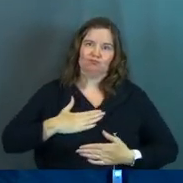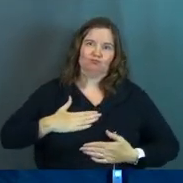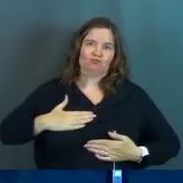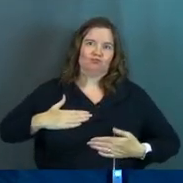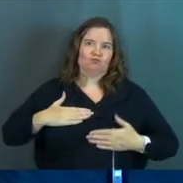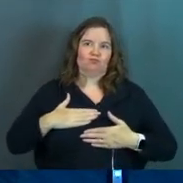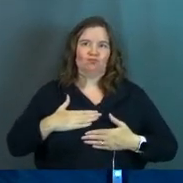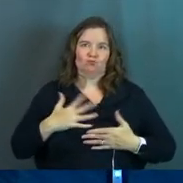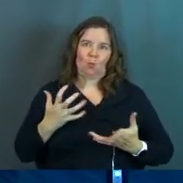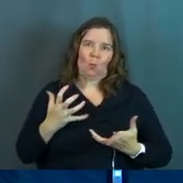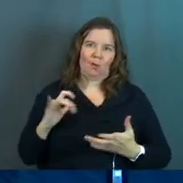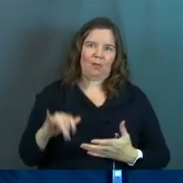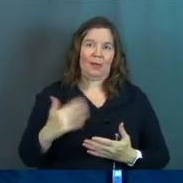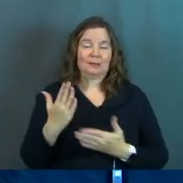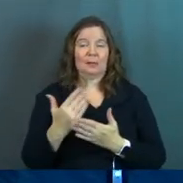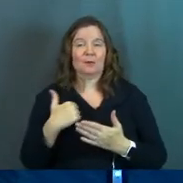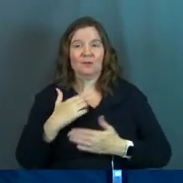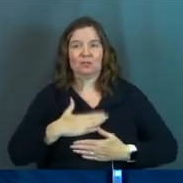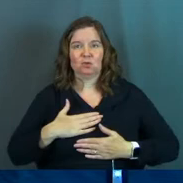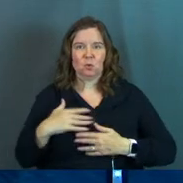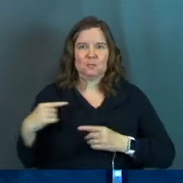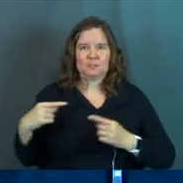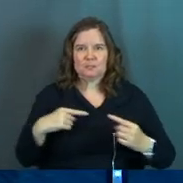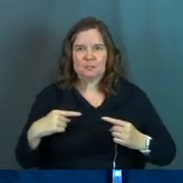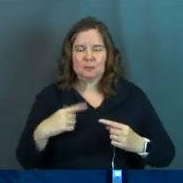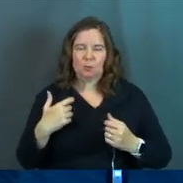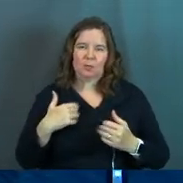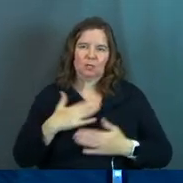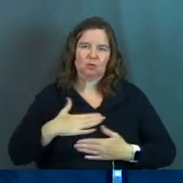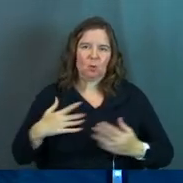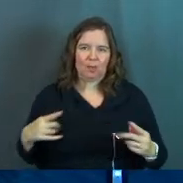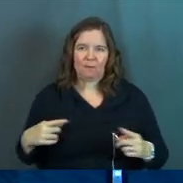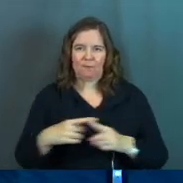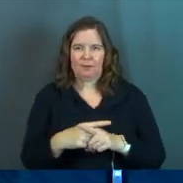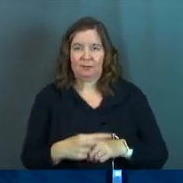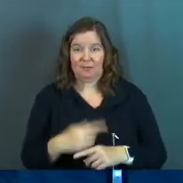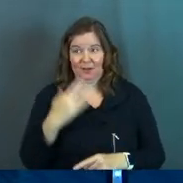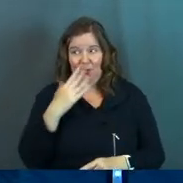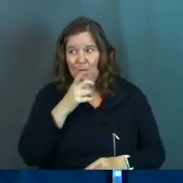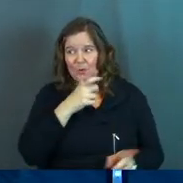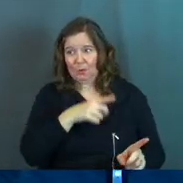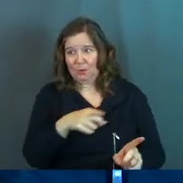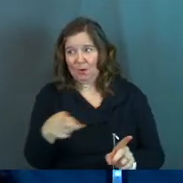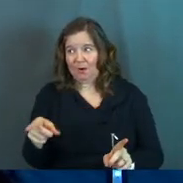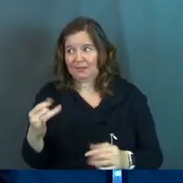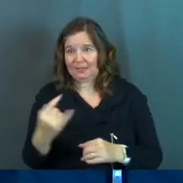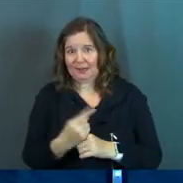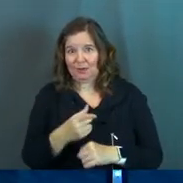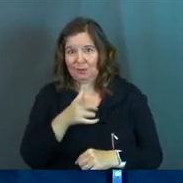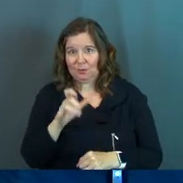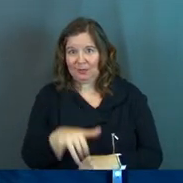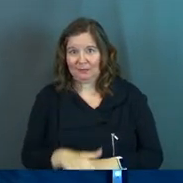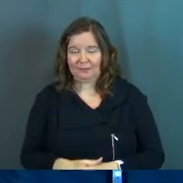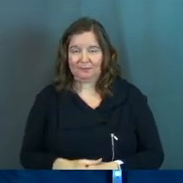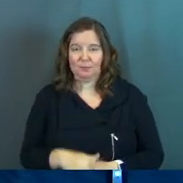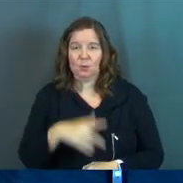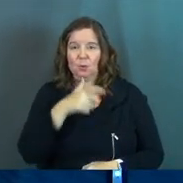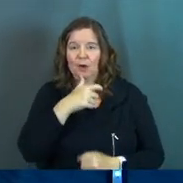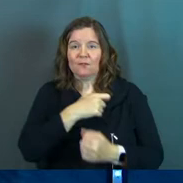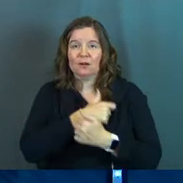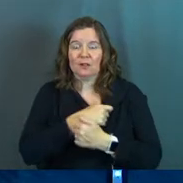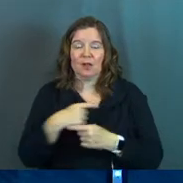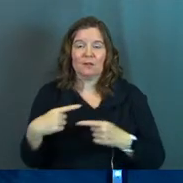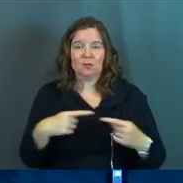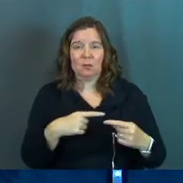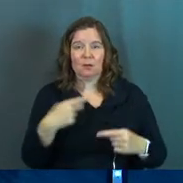it. Some of us enjoy the battle. We enjoy the conflict. You know who you are today. Whoever loves